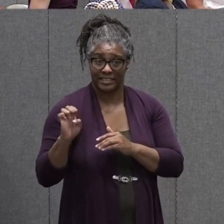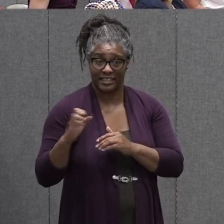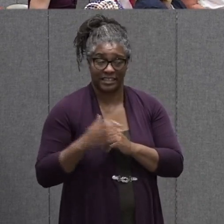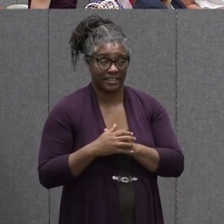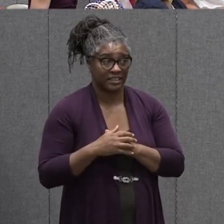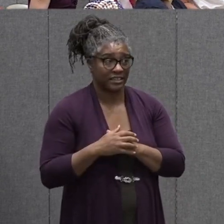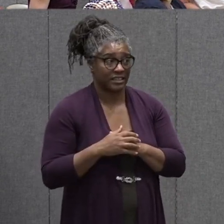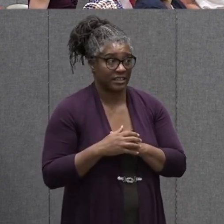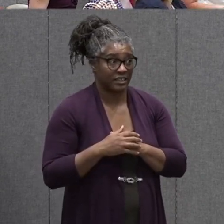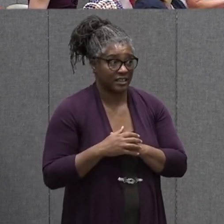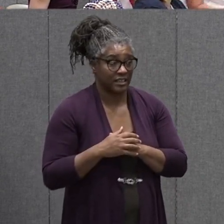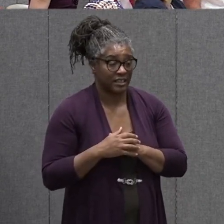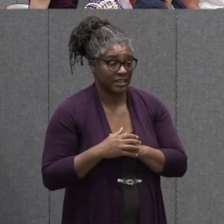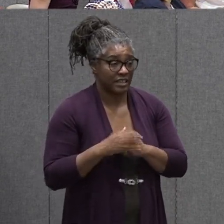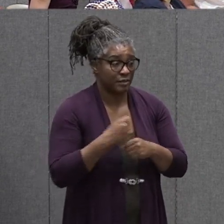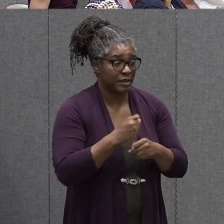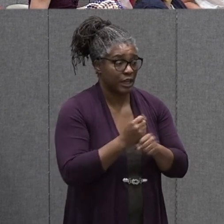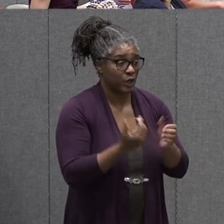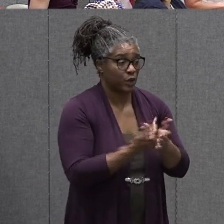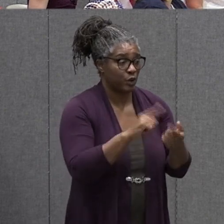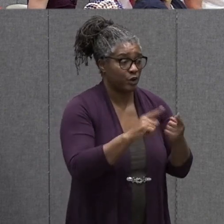Ready?